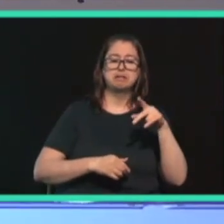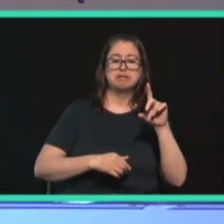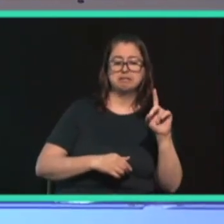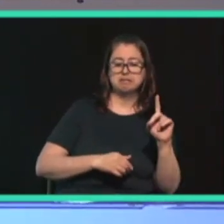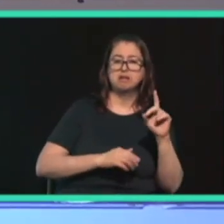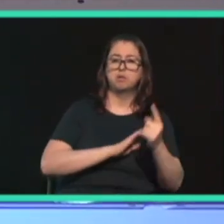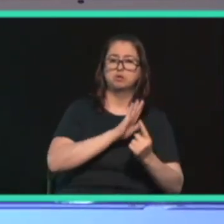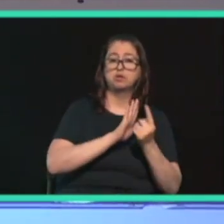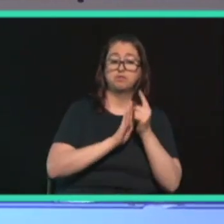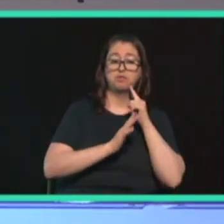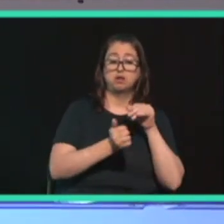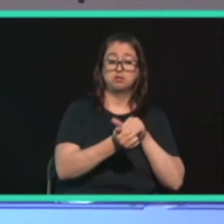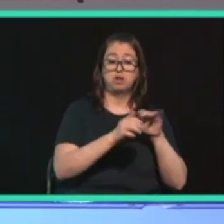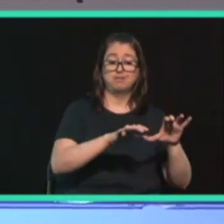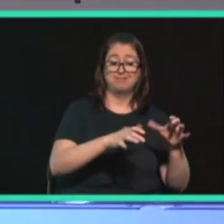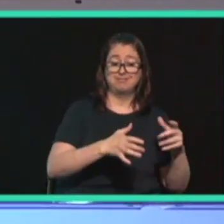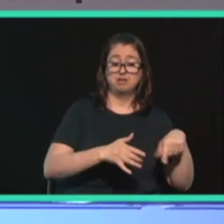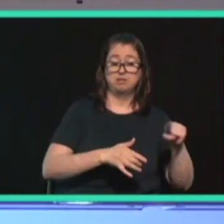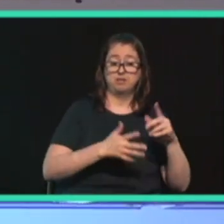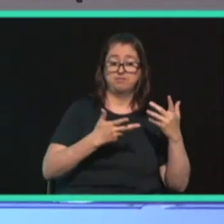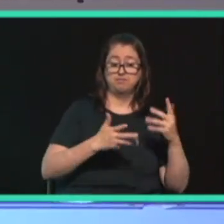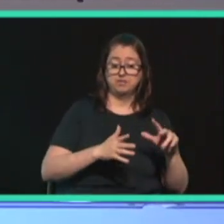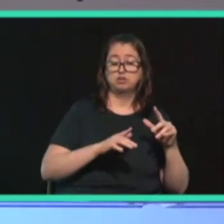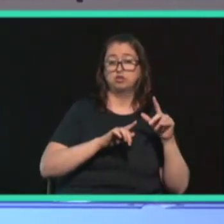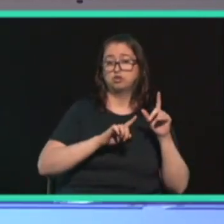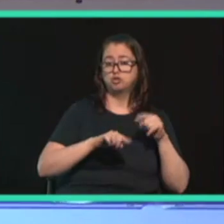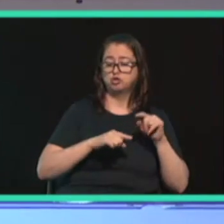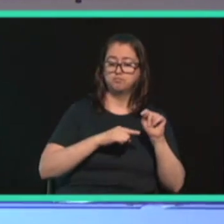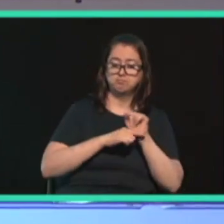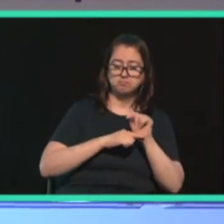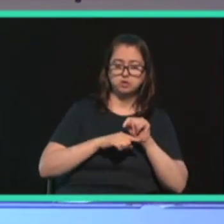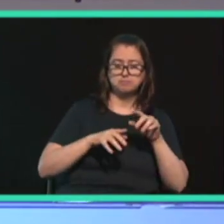who have completed the CHIP program.